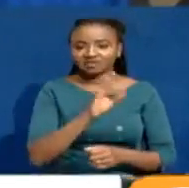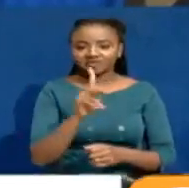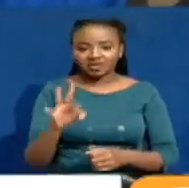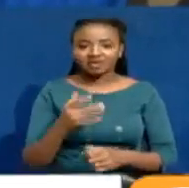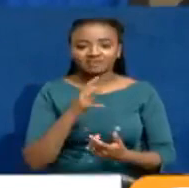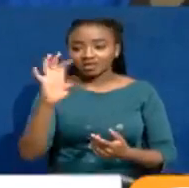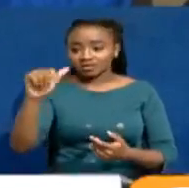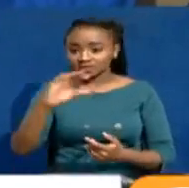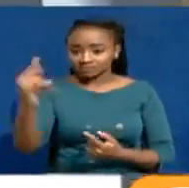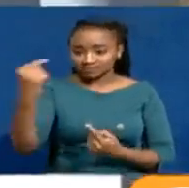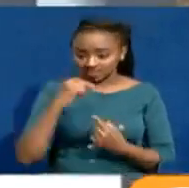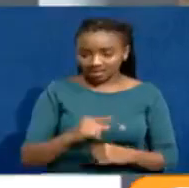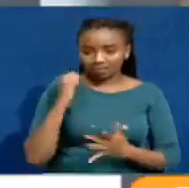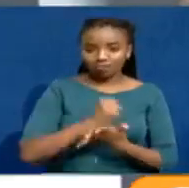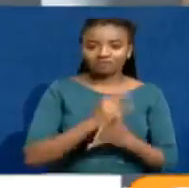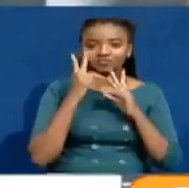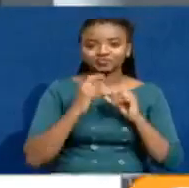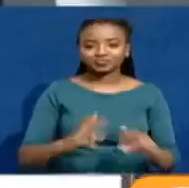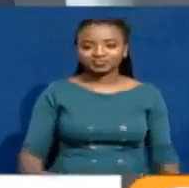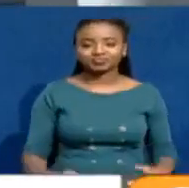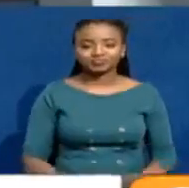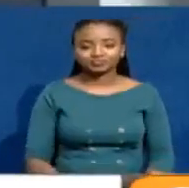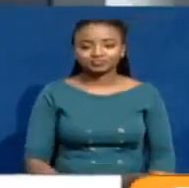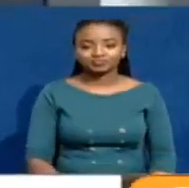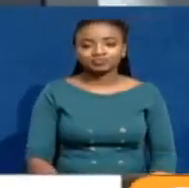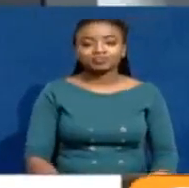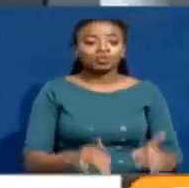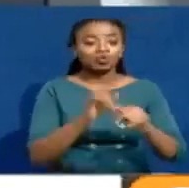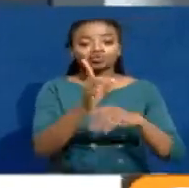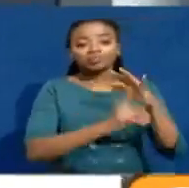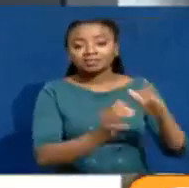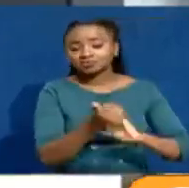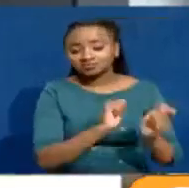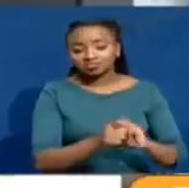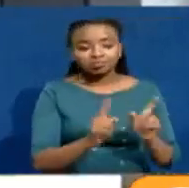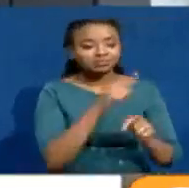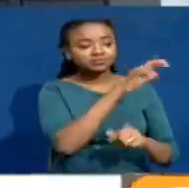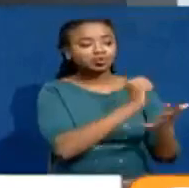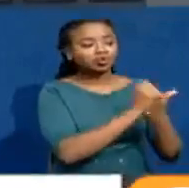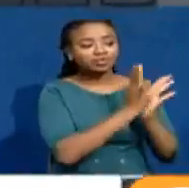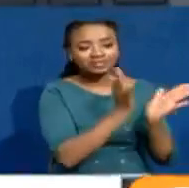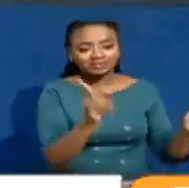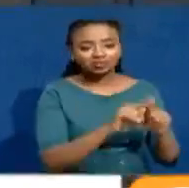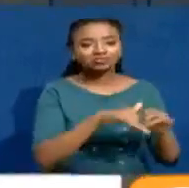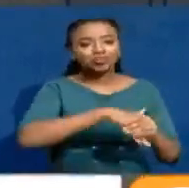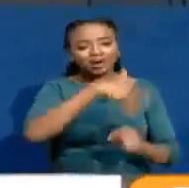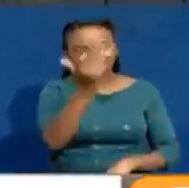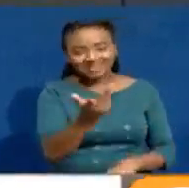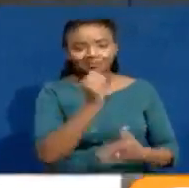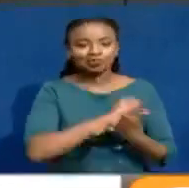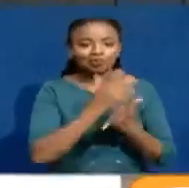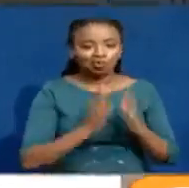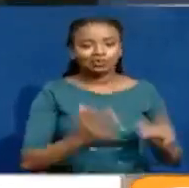the ethics and anti-corruption officials, a team from the Auditor General, Ministry of Sports internal auditors, as well as sports